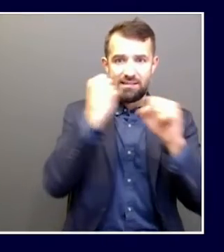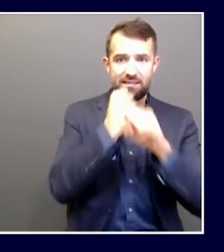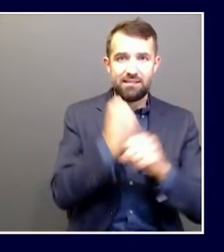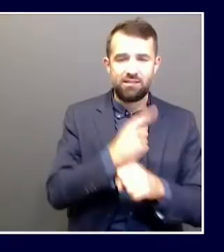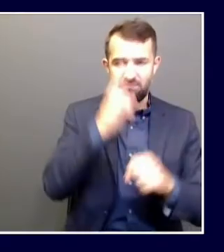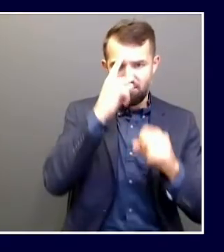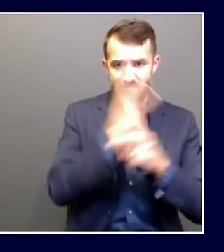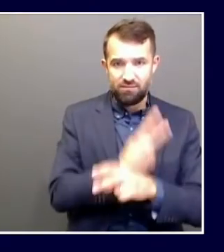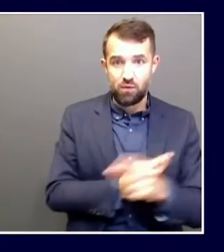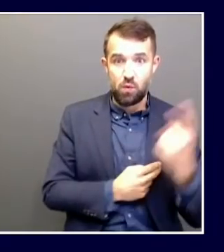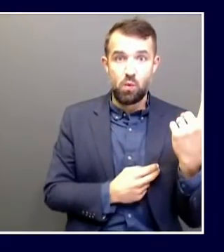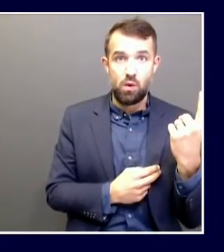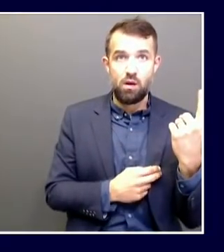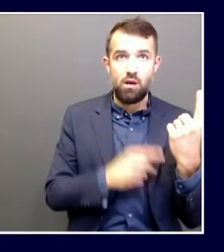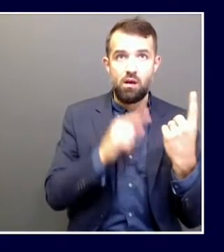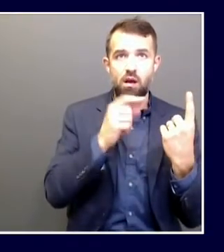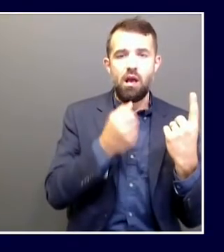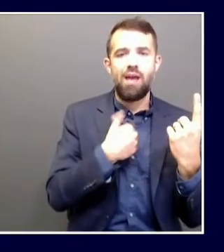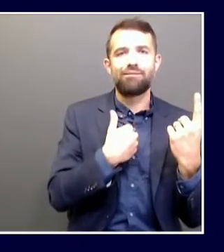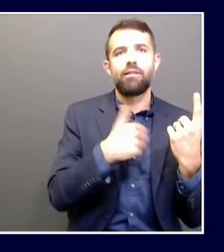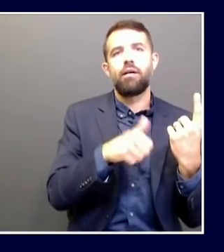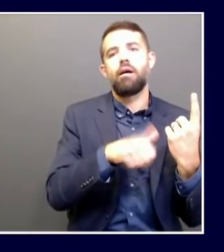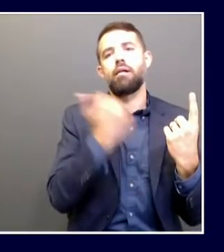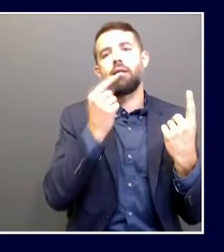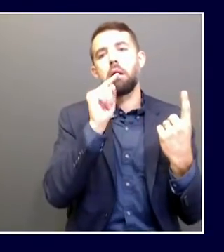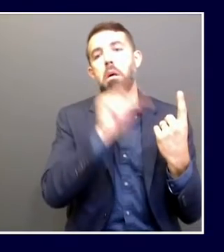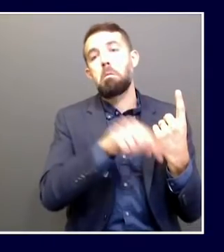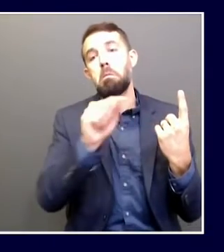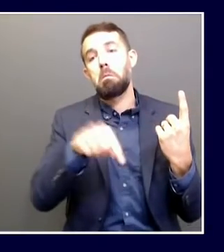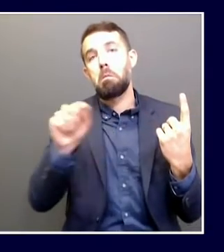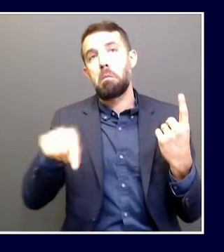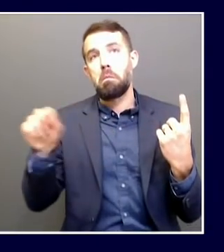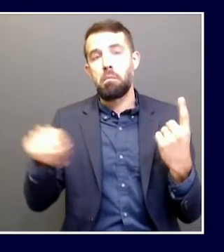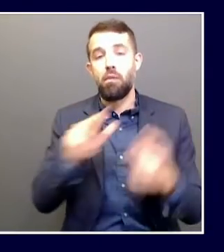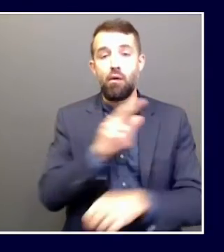to the public, and people pay close attention to it.